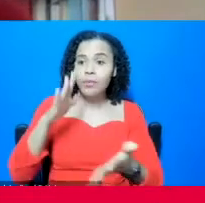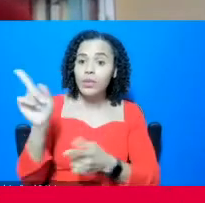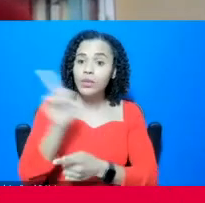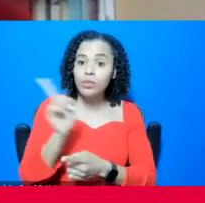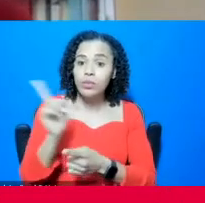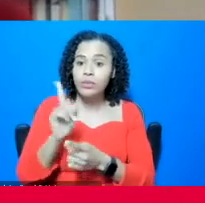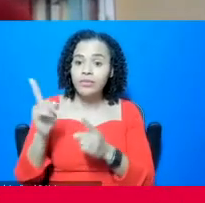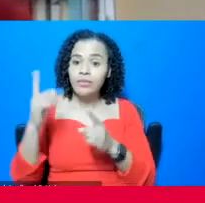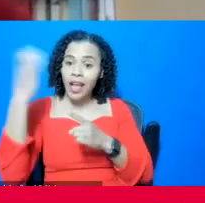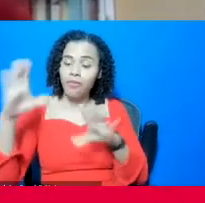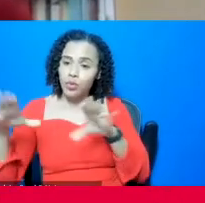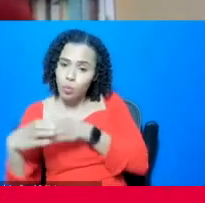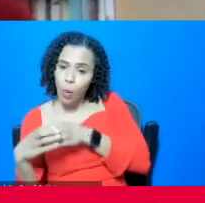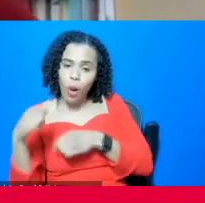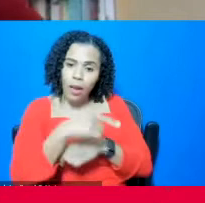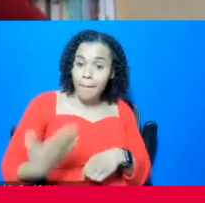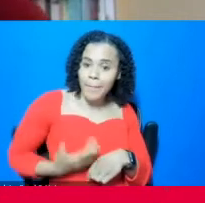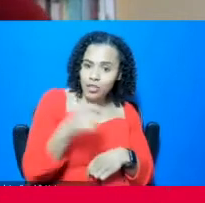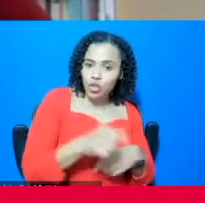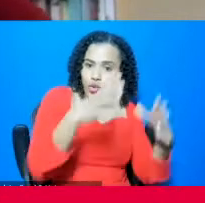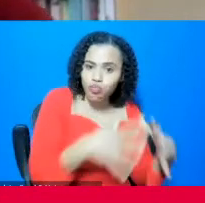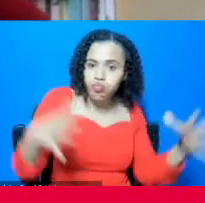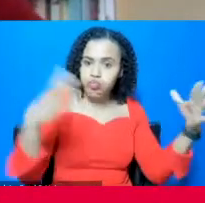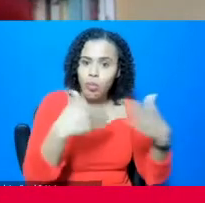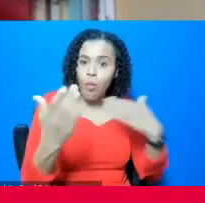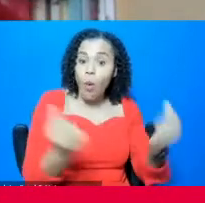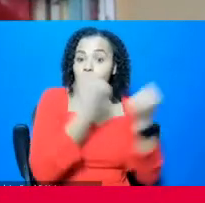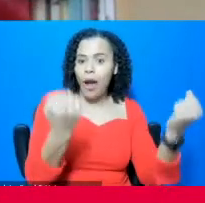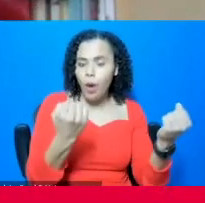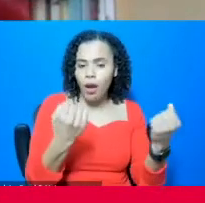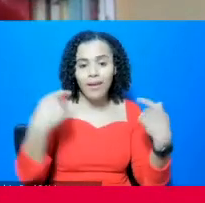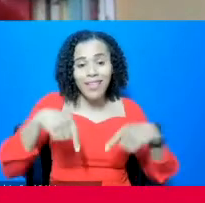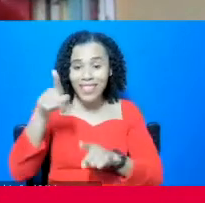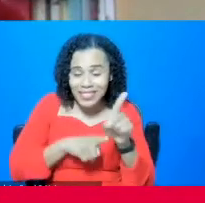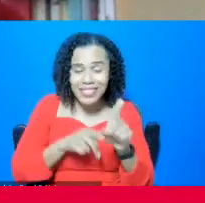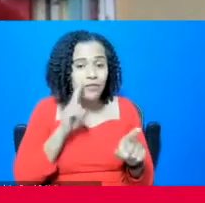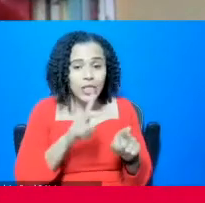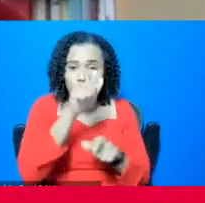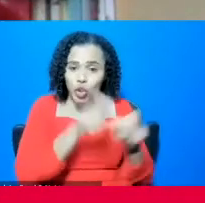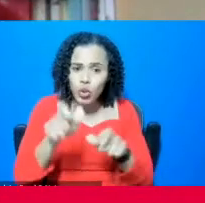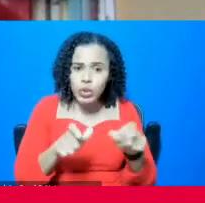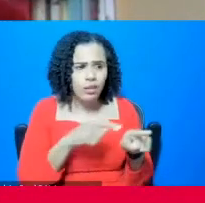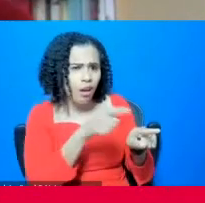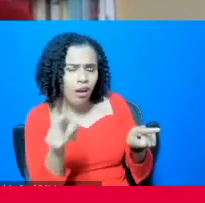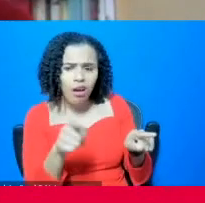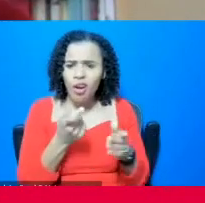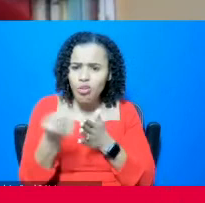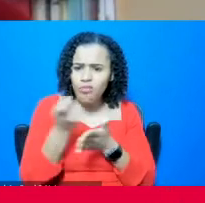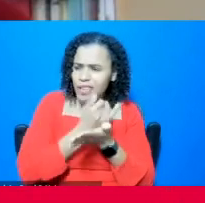businesses should have as much power as possible. And this year we've seen students organizing occupations and rent strikes